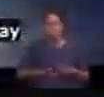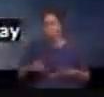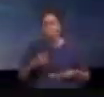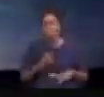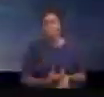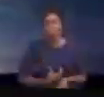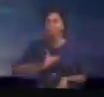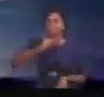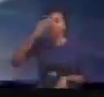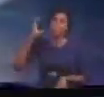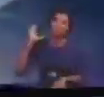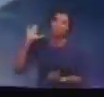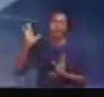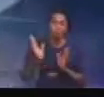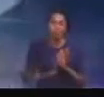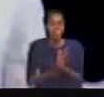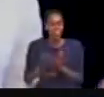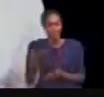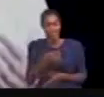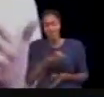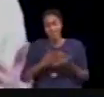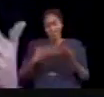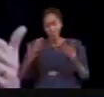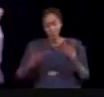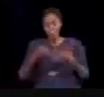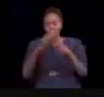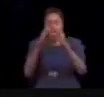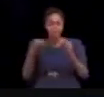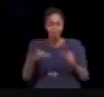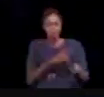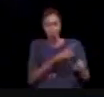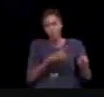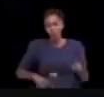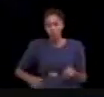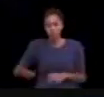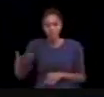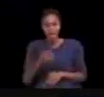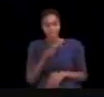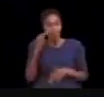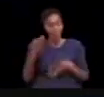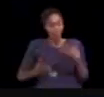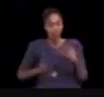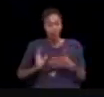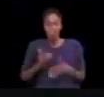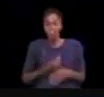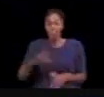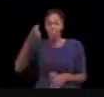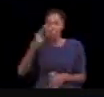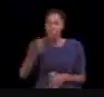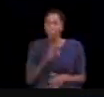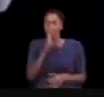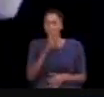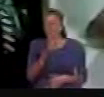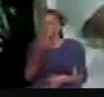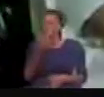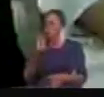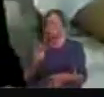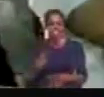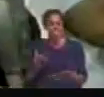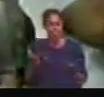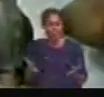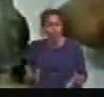quiet. We shout out of your praise. There's joy in the house of the Lord. Our God is surely in